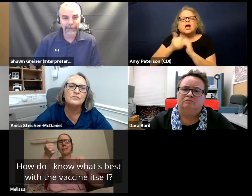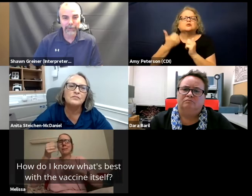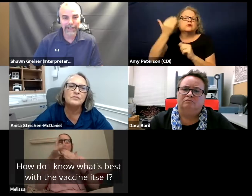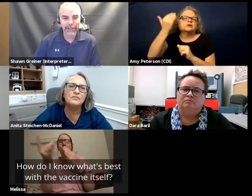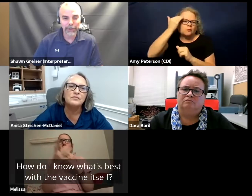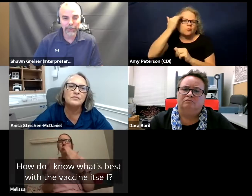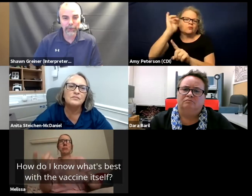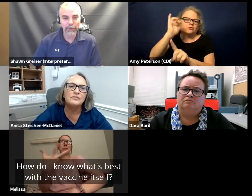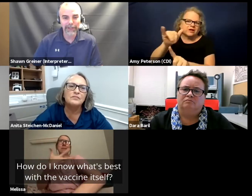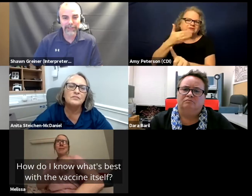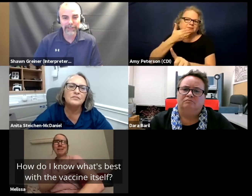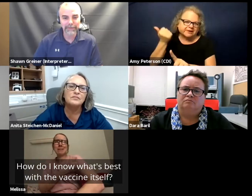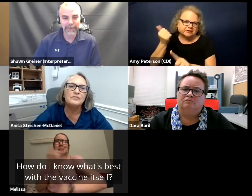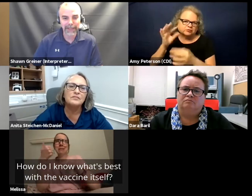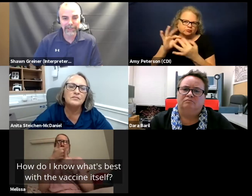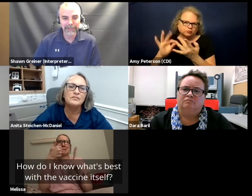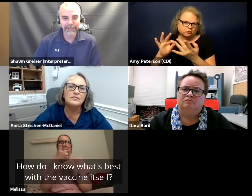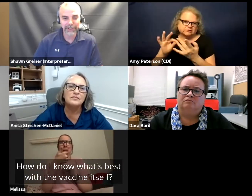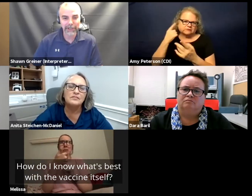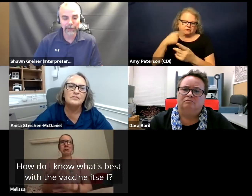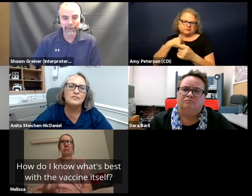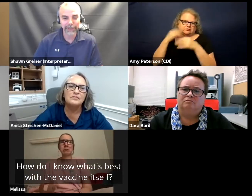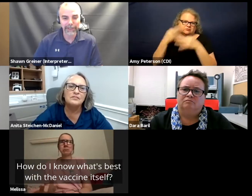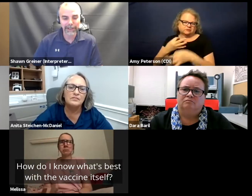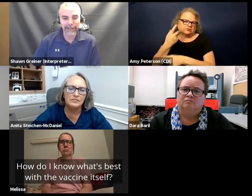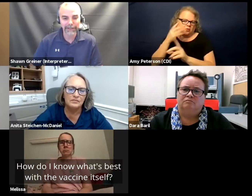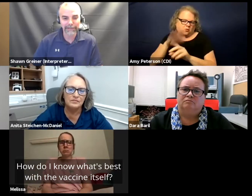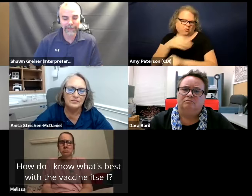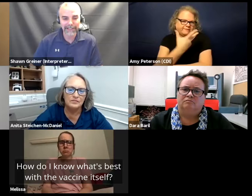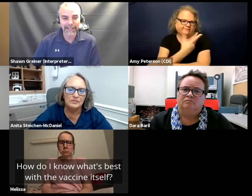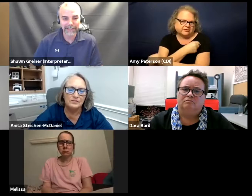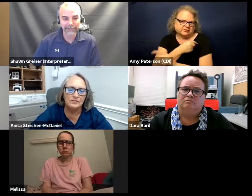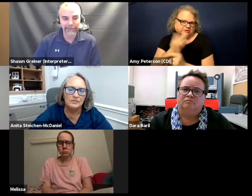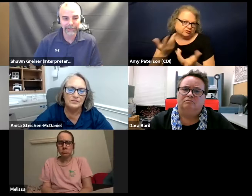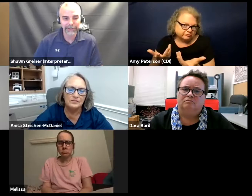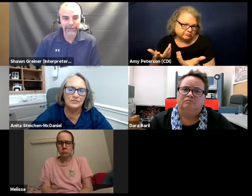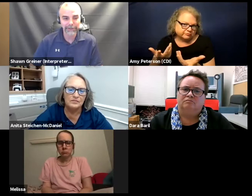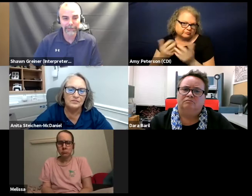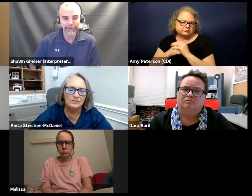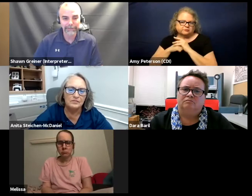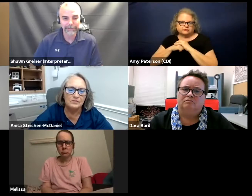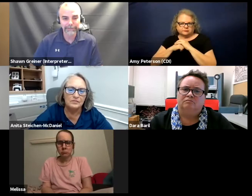how do I know what's best, with the vaccine itself?